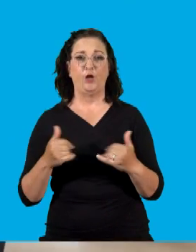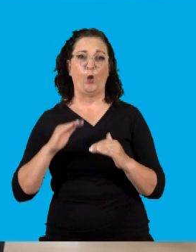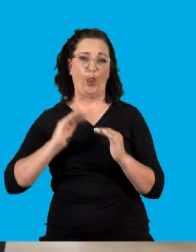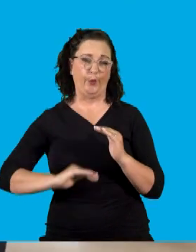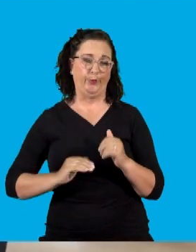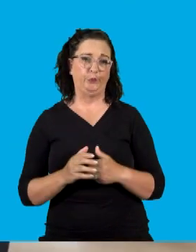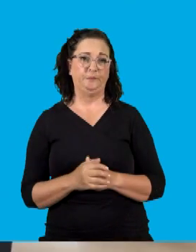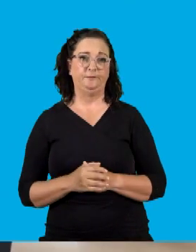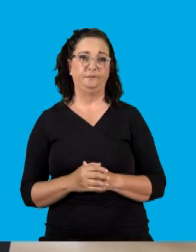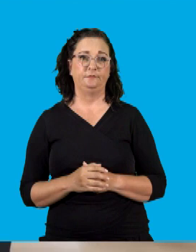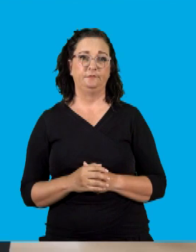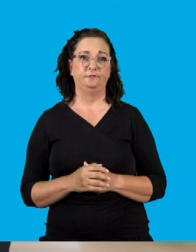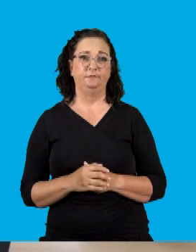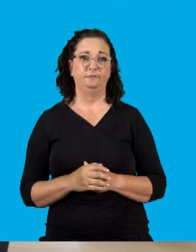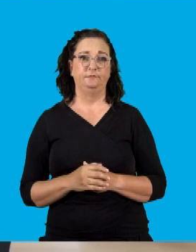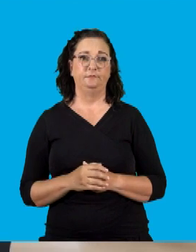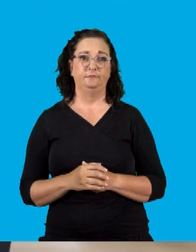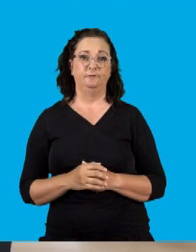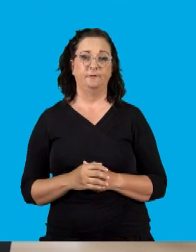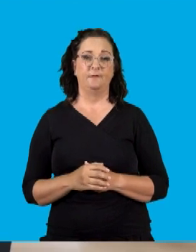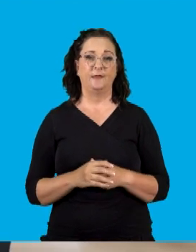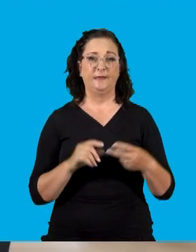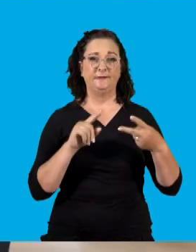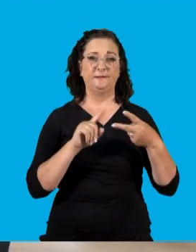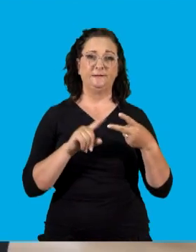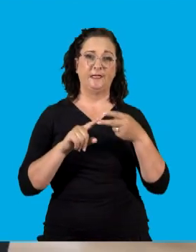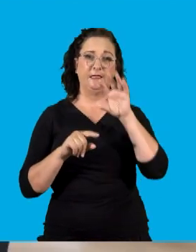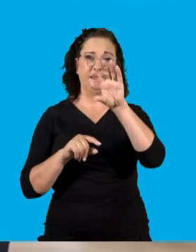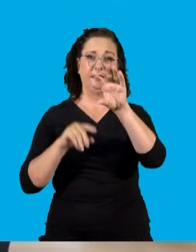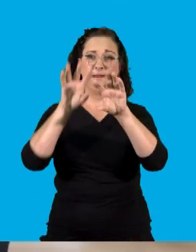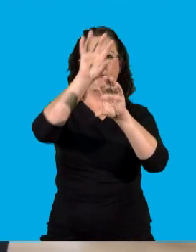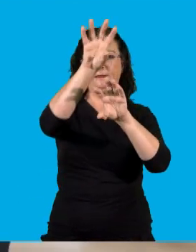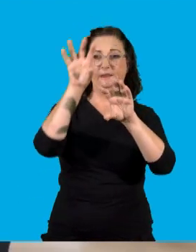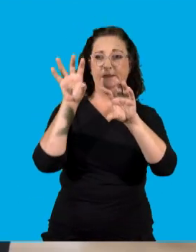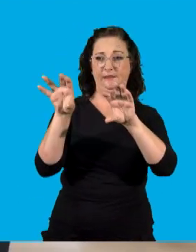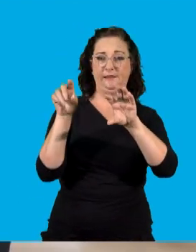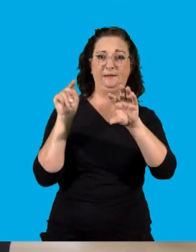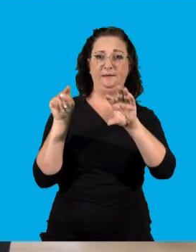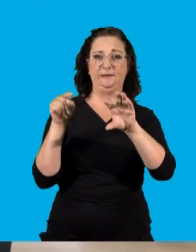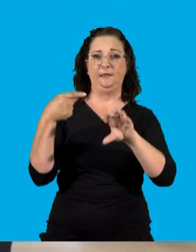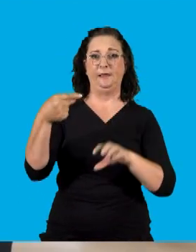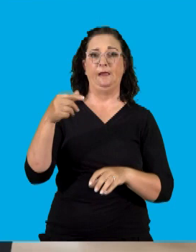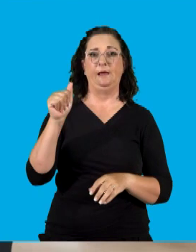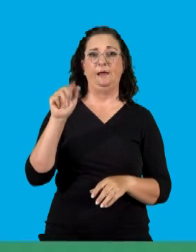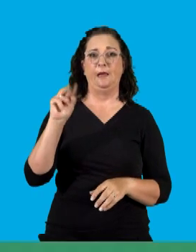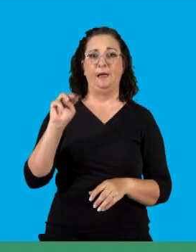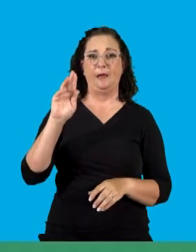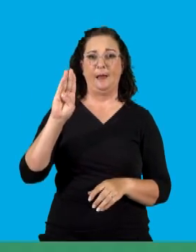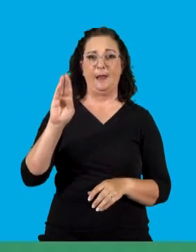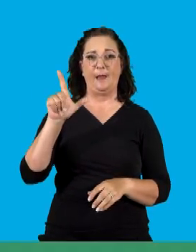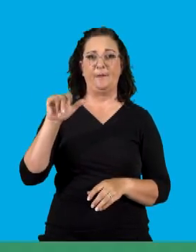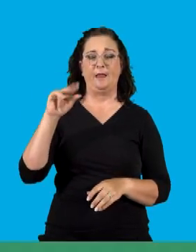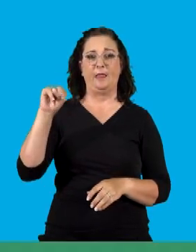be low. Now let's move on to our second concept, which is gambling. Meaning of